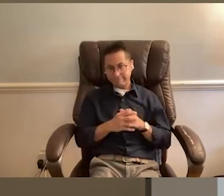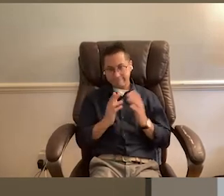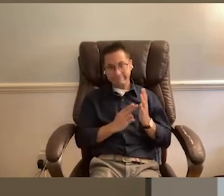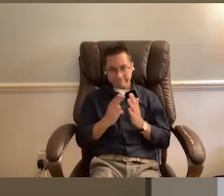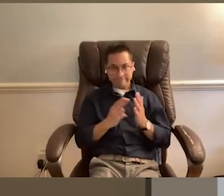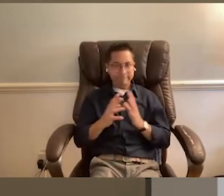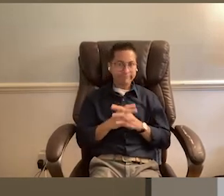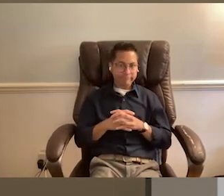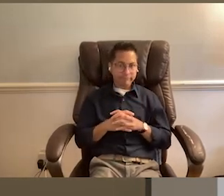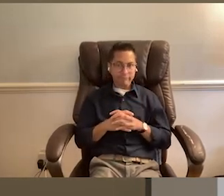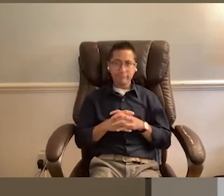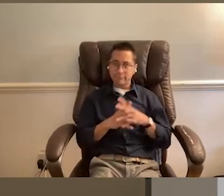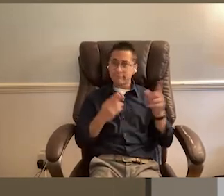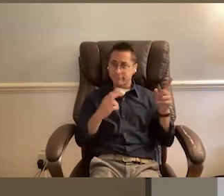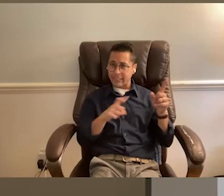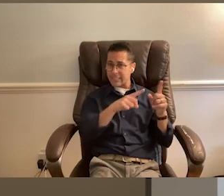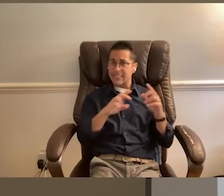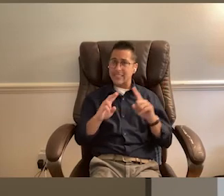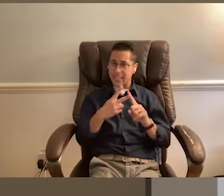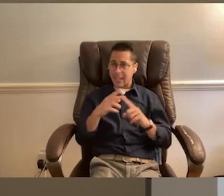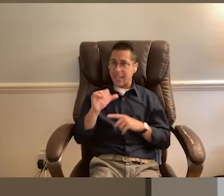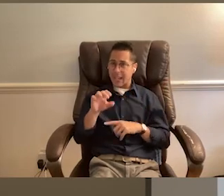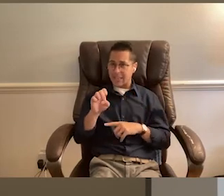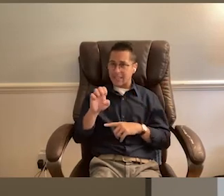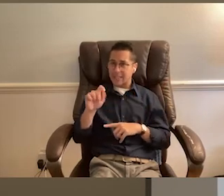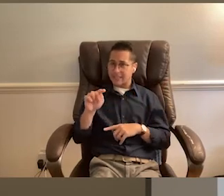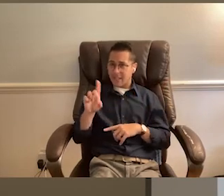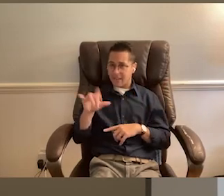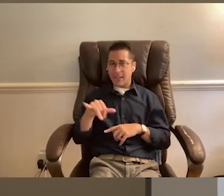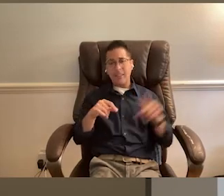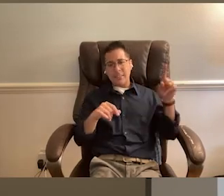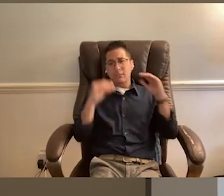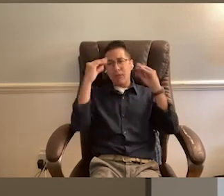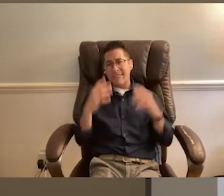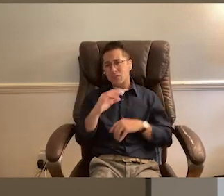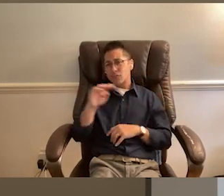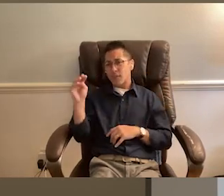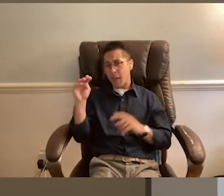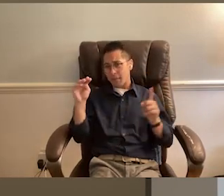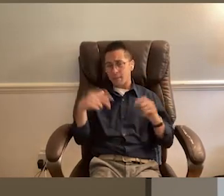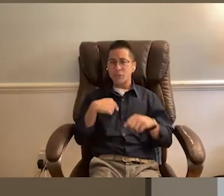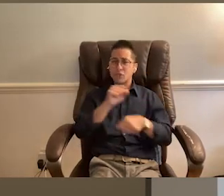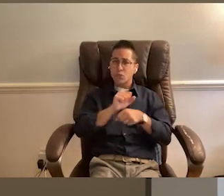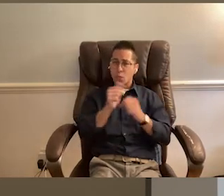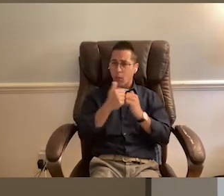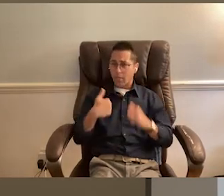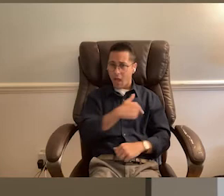going to get some of it, they're not going to get all of it. If you say 20 things, they might get 3 of them, but that's 3 more things than they knew before about